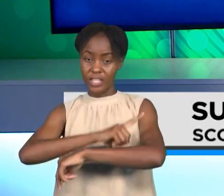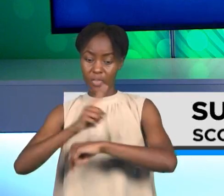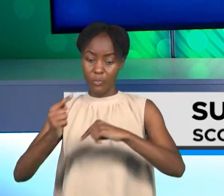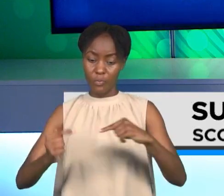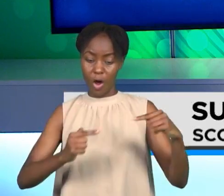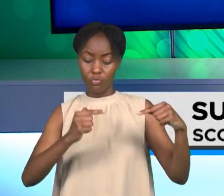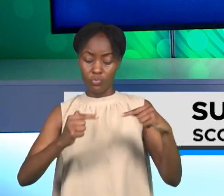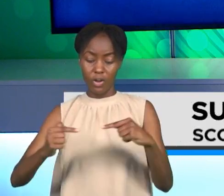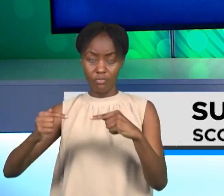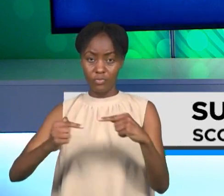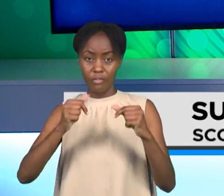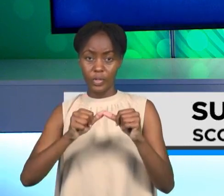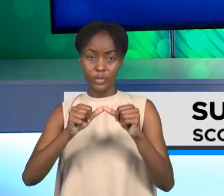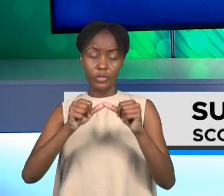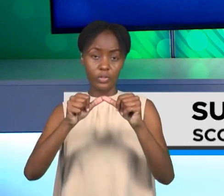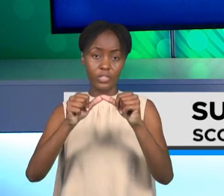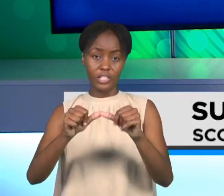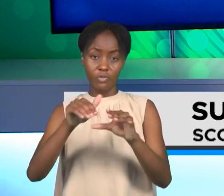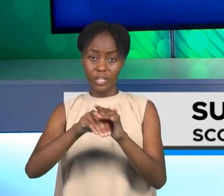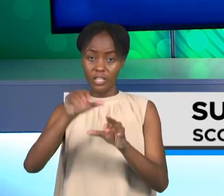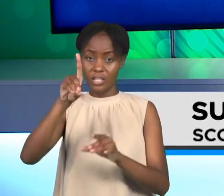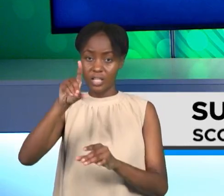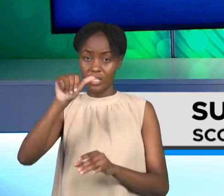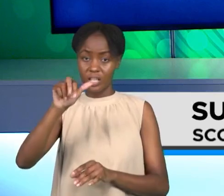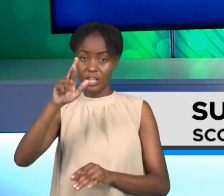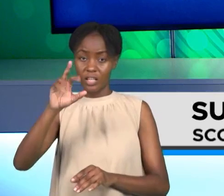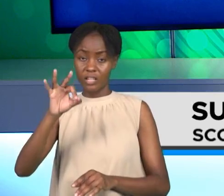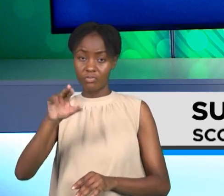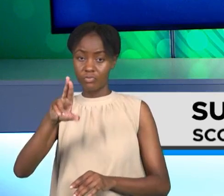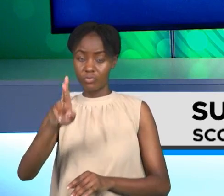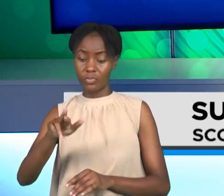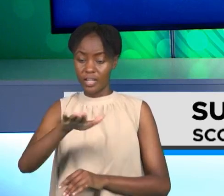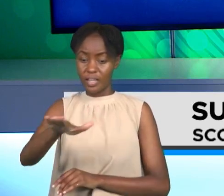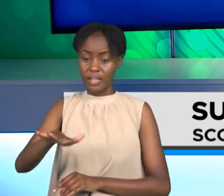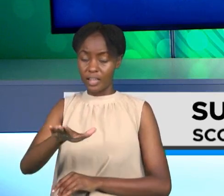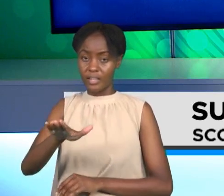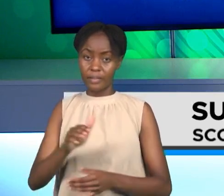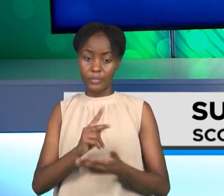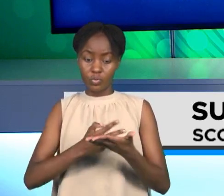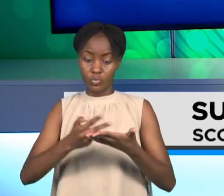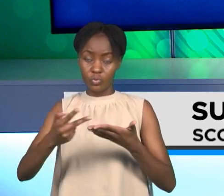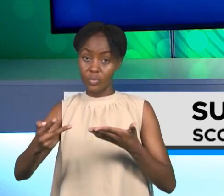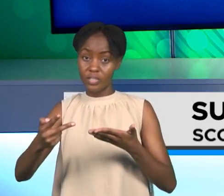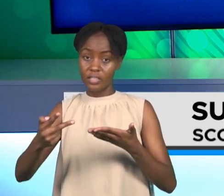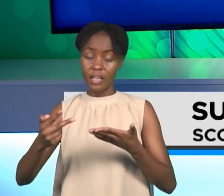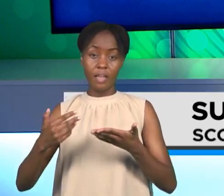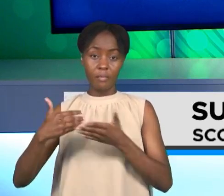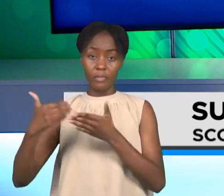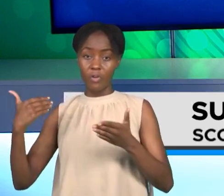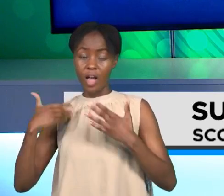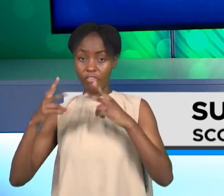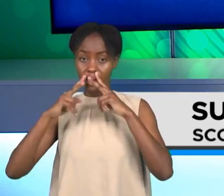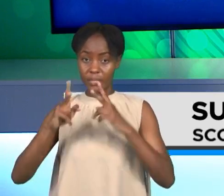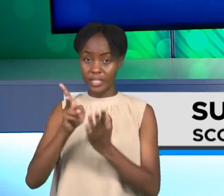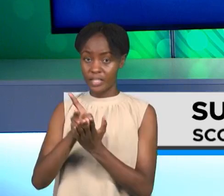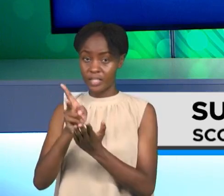in the country, in the restive Darfur area, that is according to doctors. Just over 2 weeks since a long-running peacekeeping mission